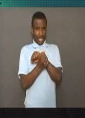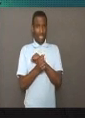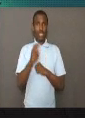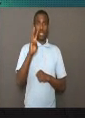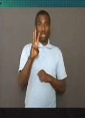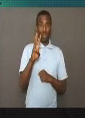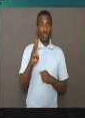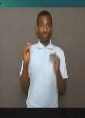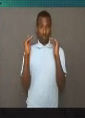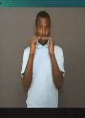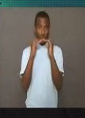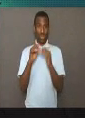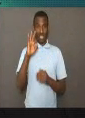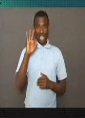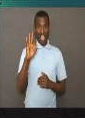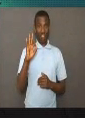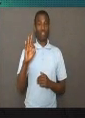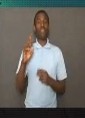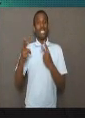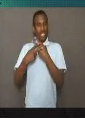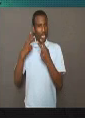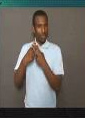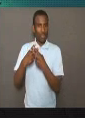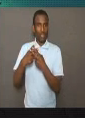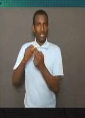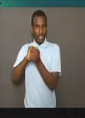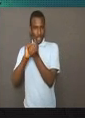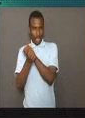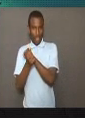force times delta x.